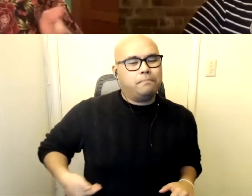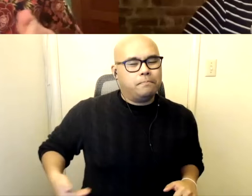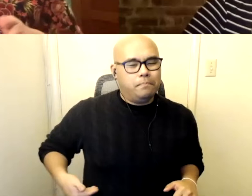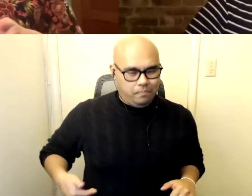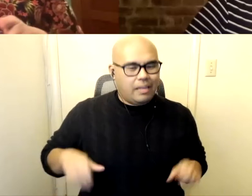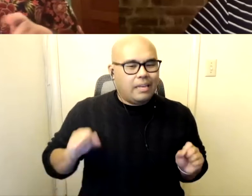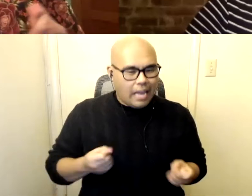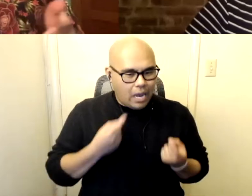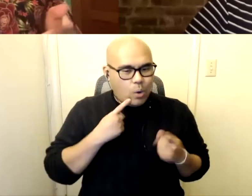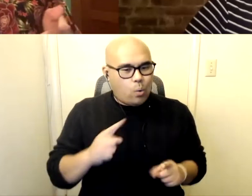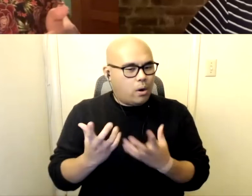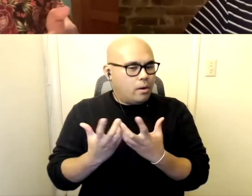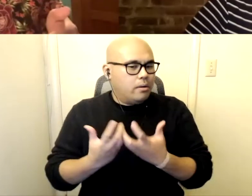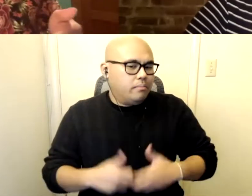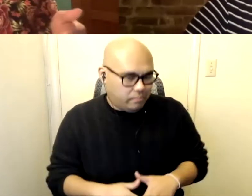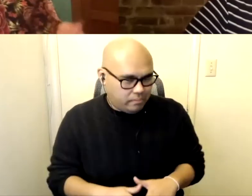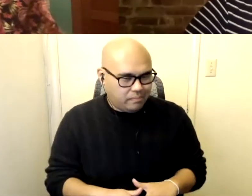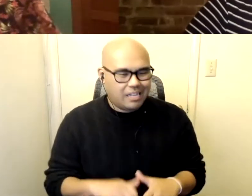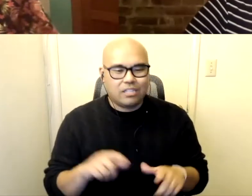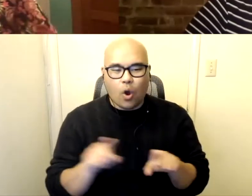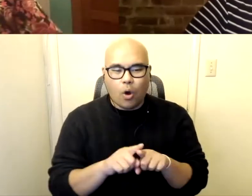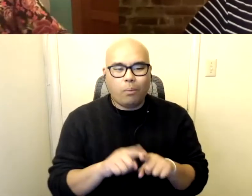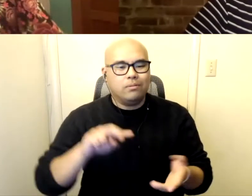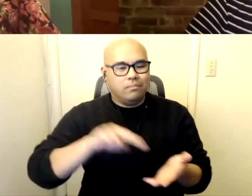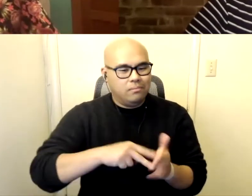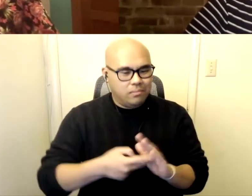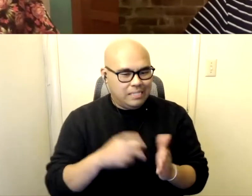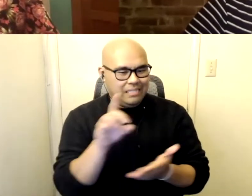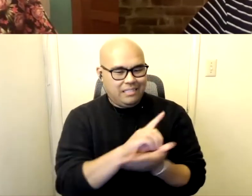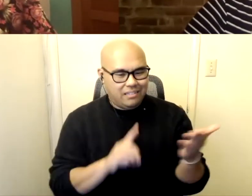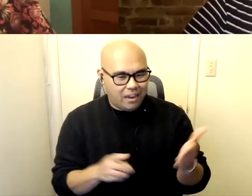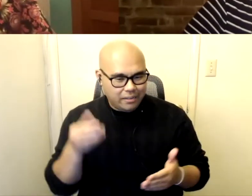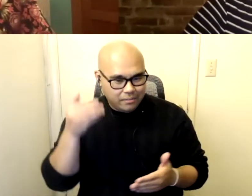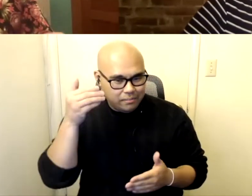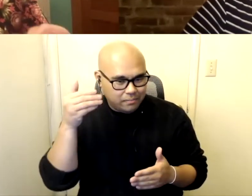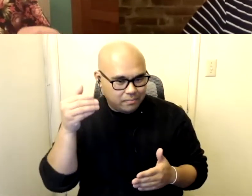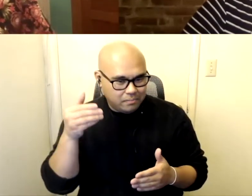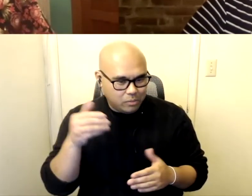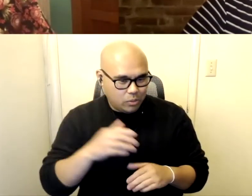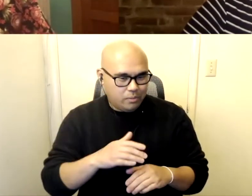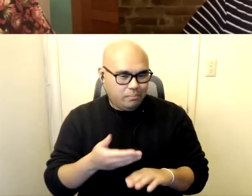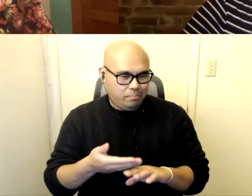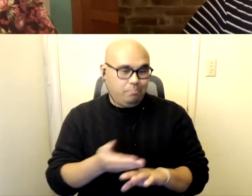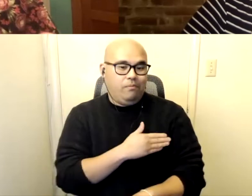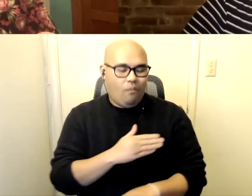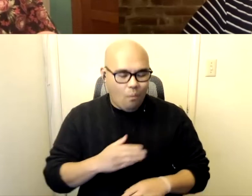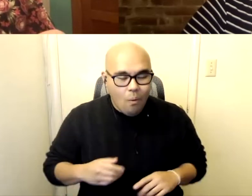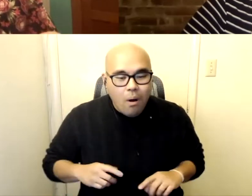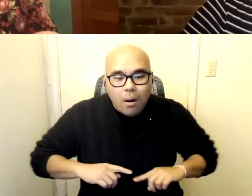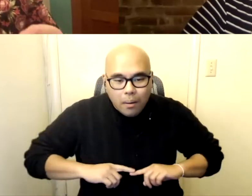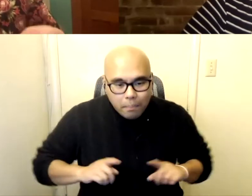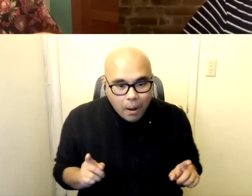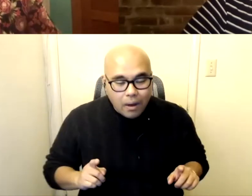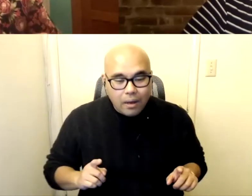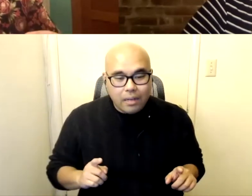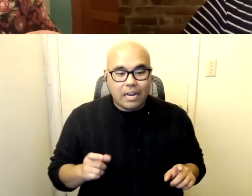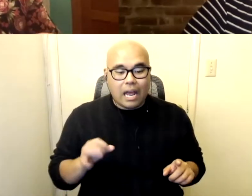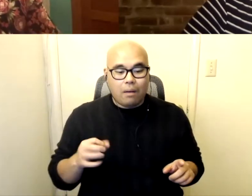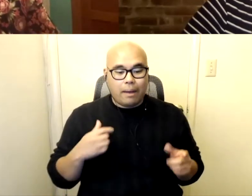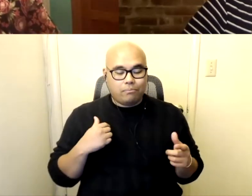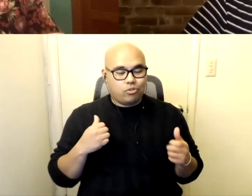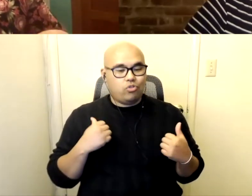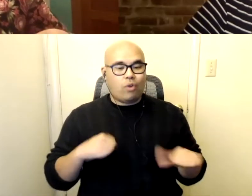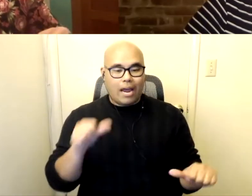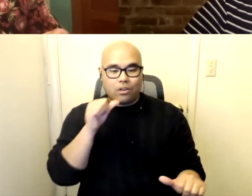in a sense of design. But the pleasure of this book was was my trying to hide